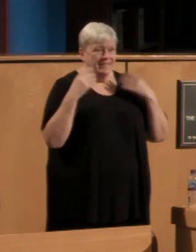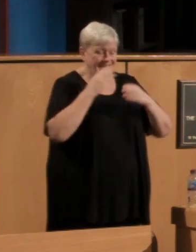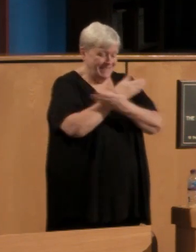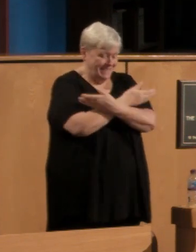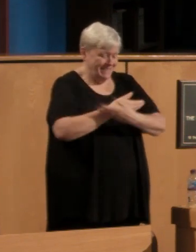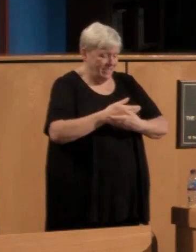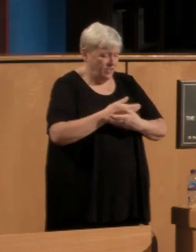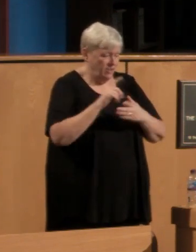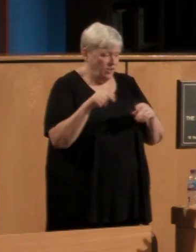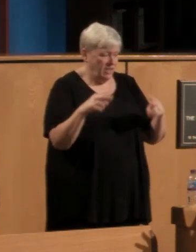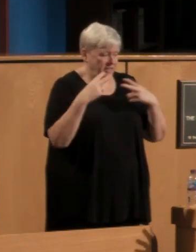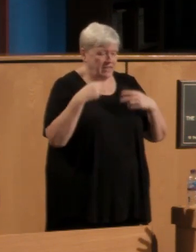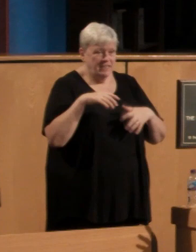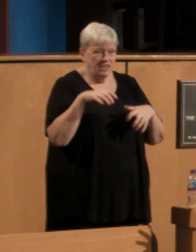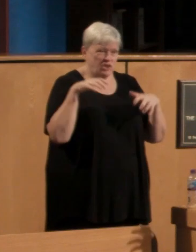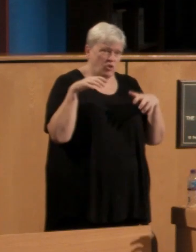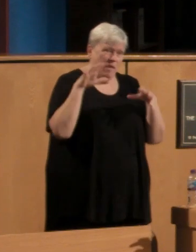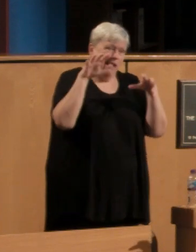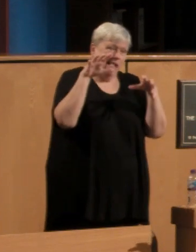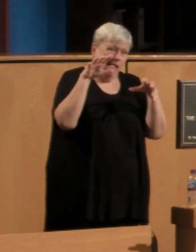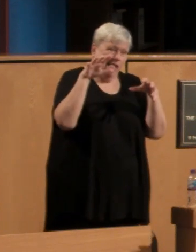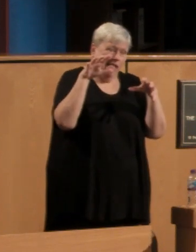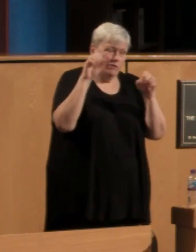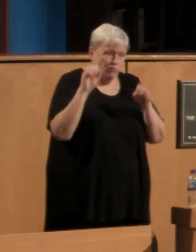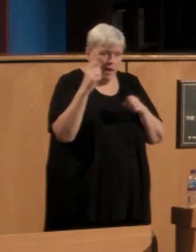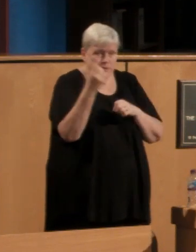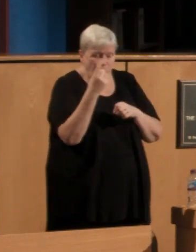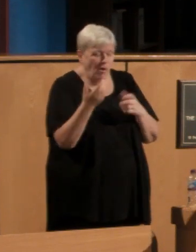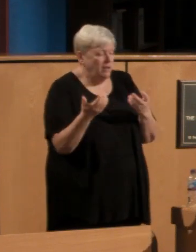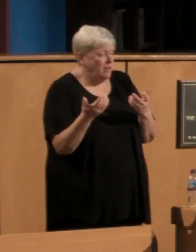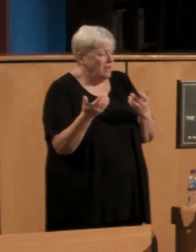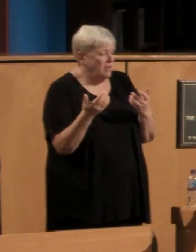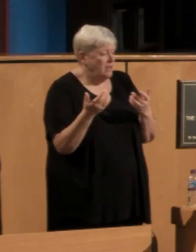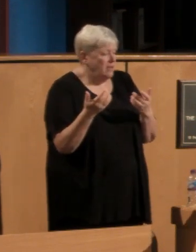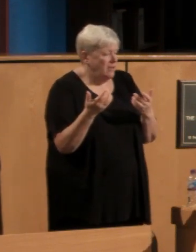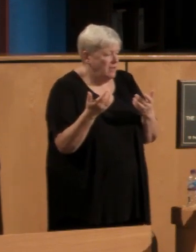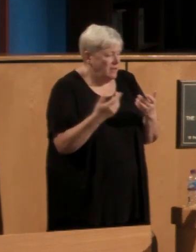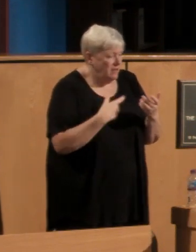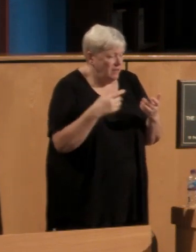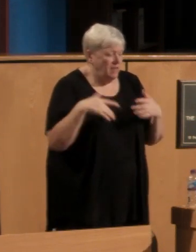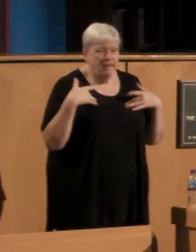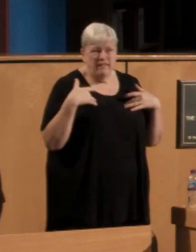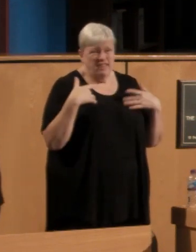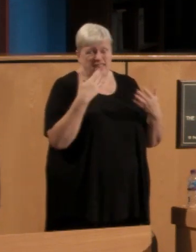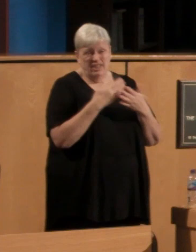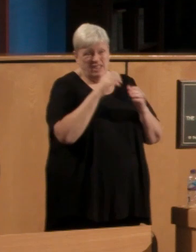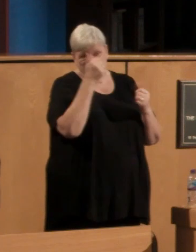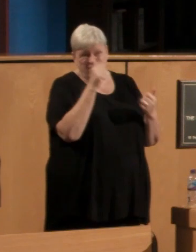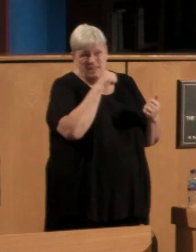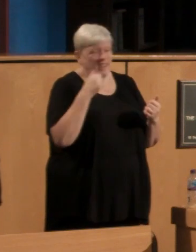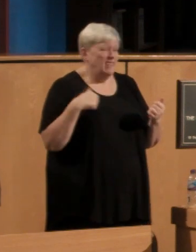can really see, but it's a zombie reaching up to grab a very horrified looking man. But personally, I think he's just gone in for a hug, but